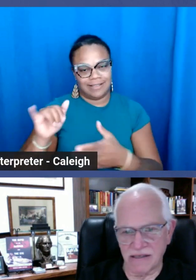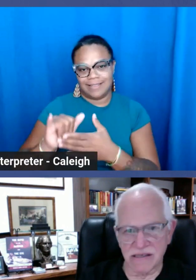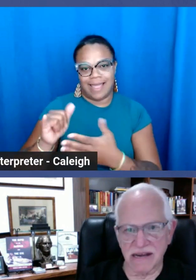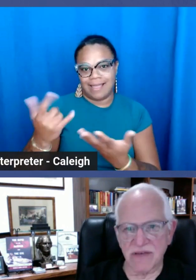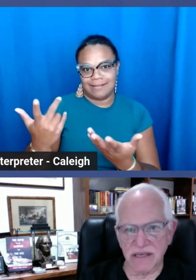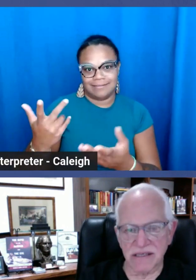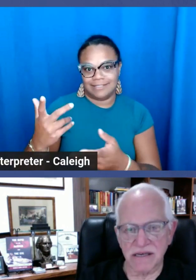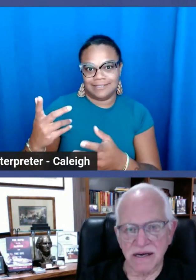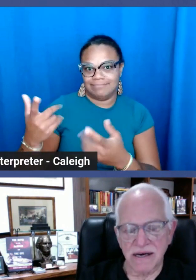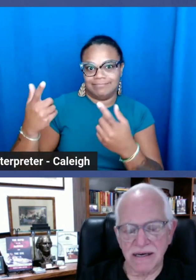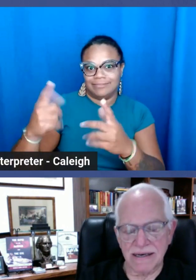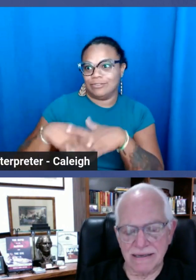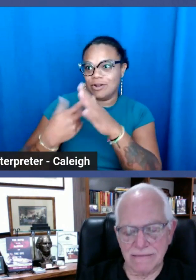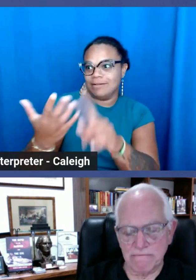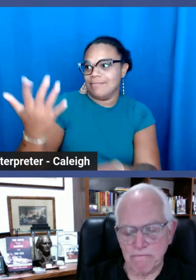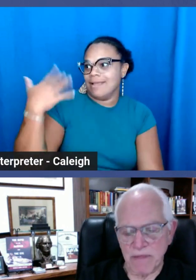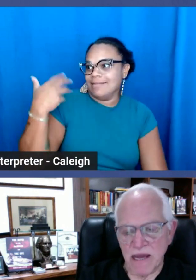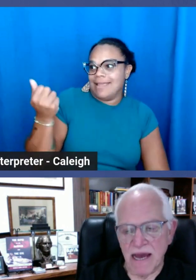the 1870s.